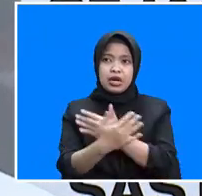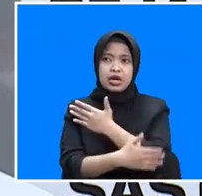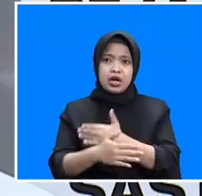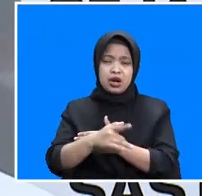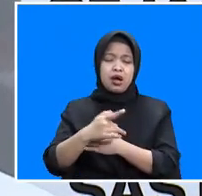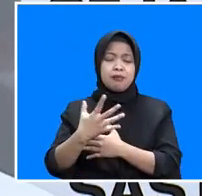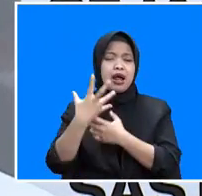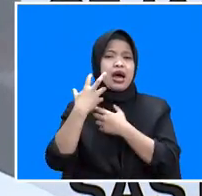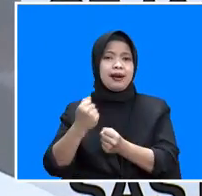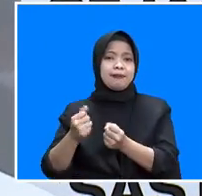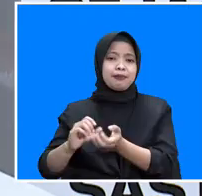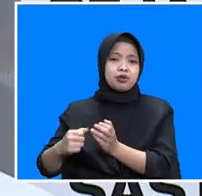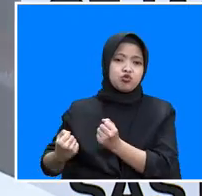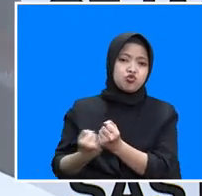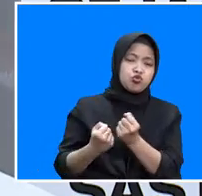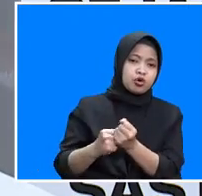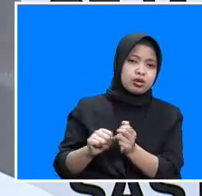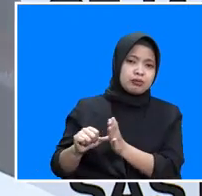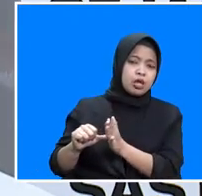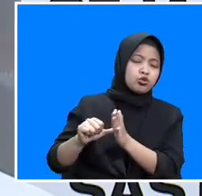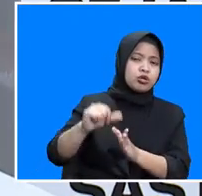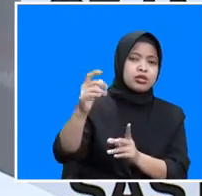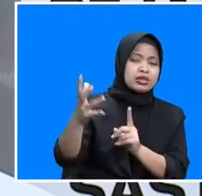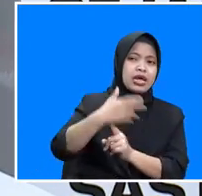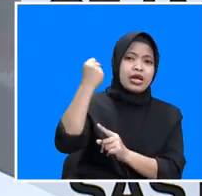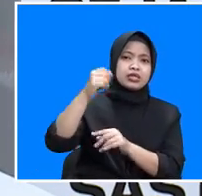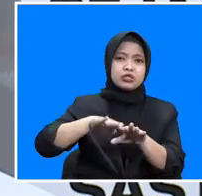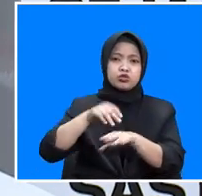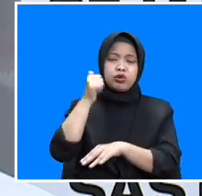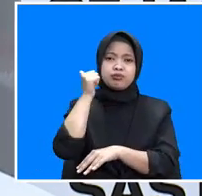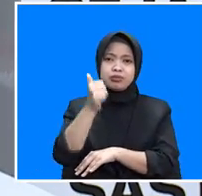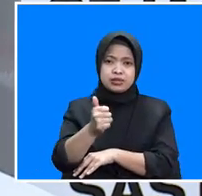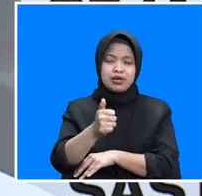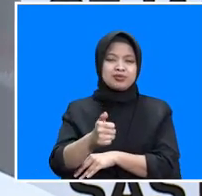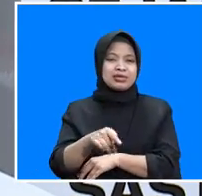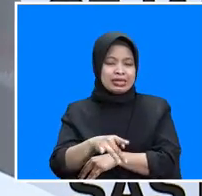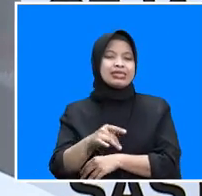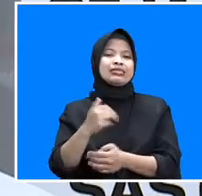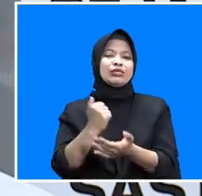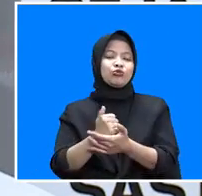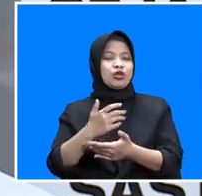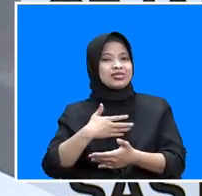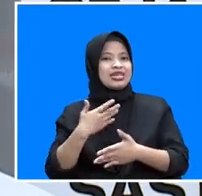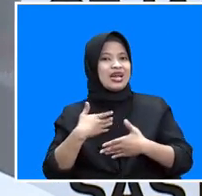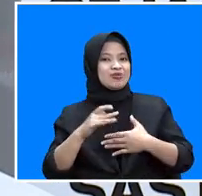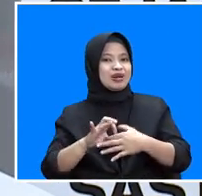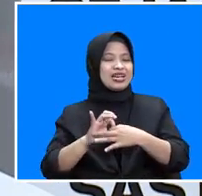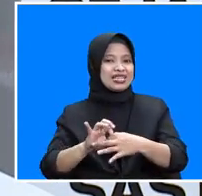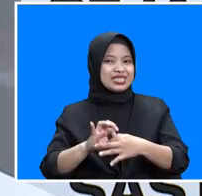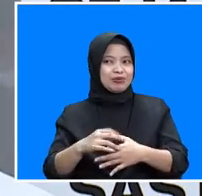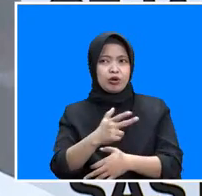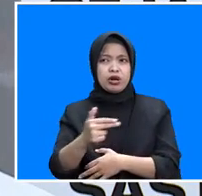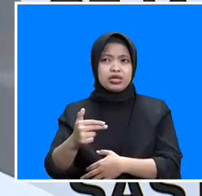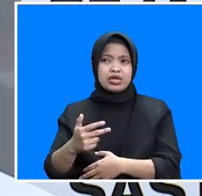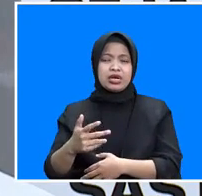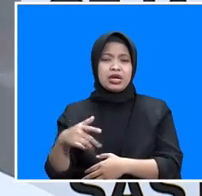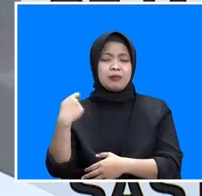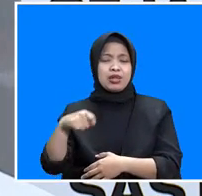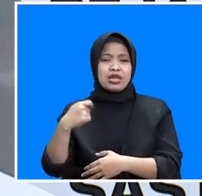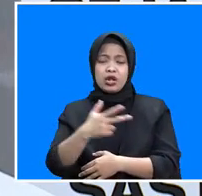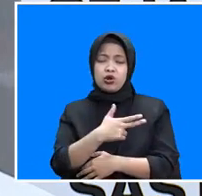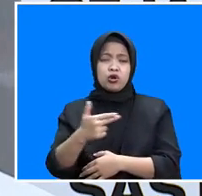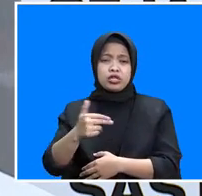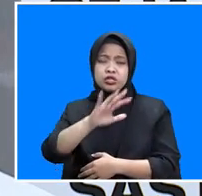very, very, you know, happy to be working with you in that work. And like I said before, investment in